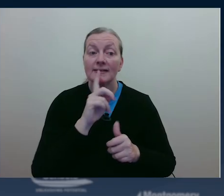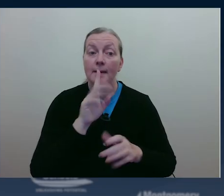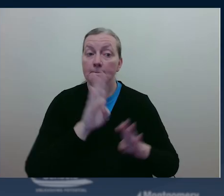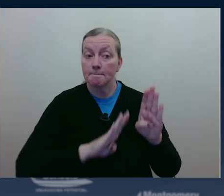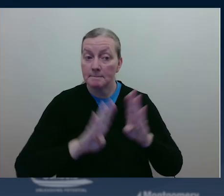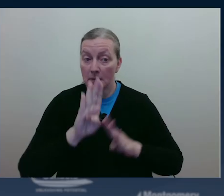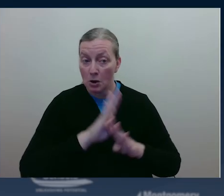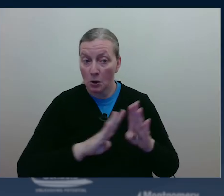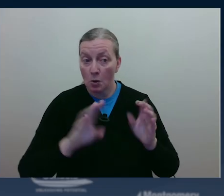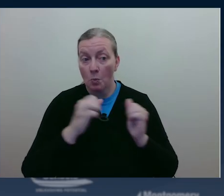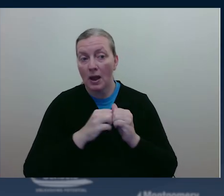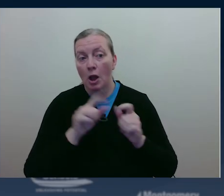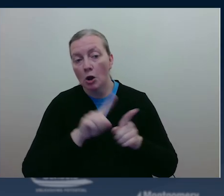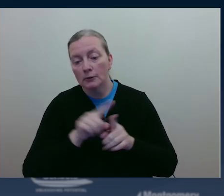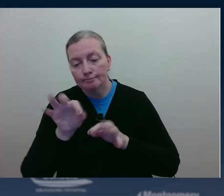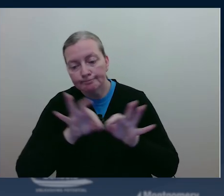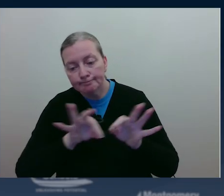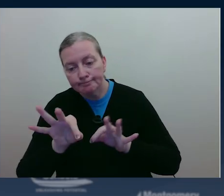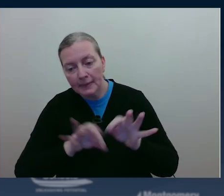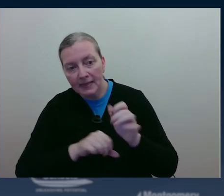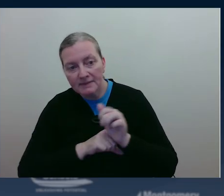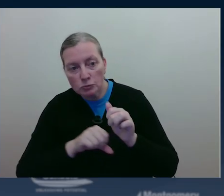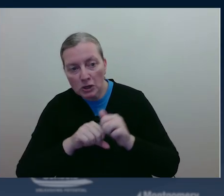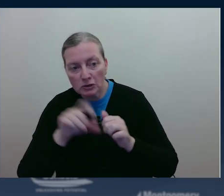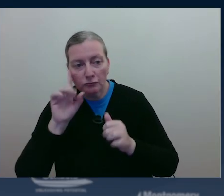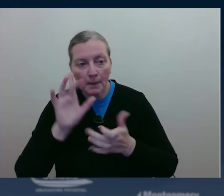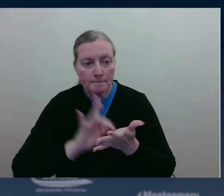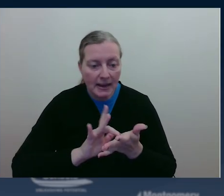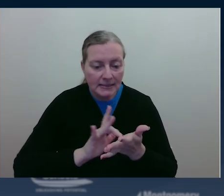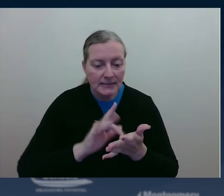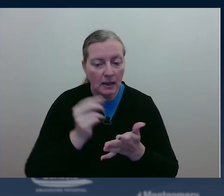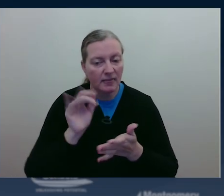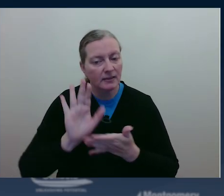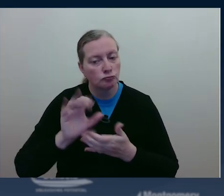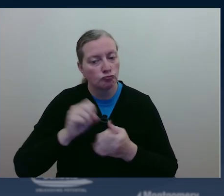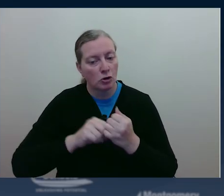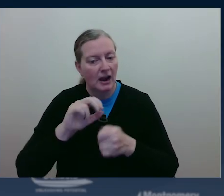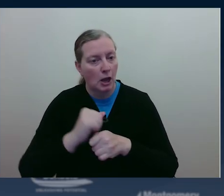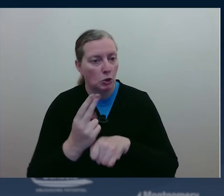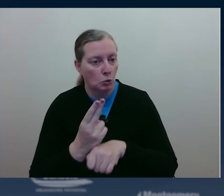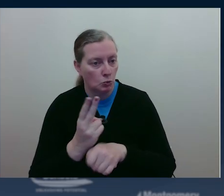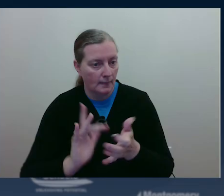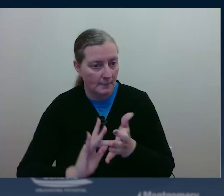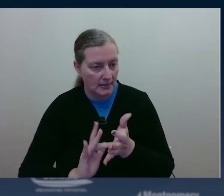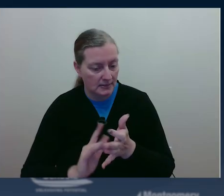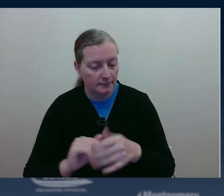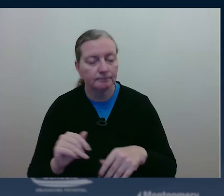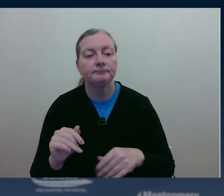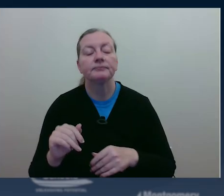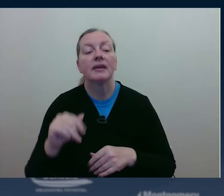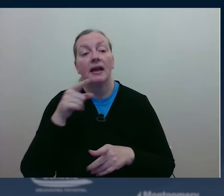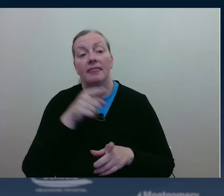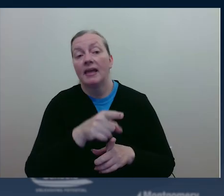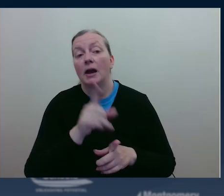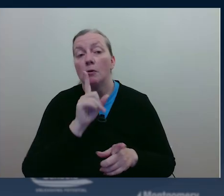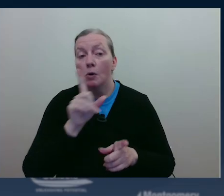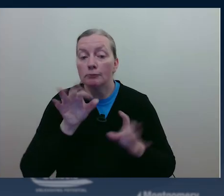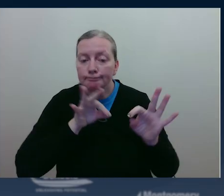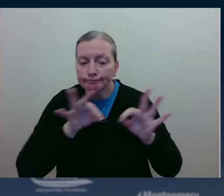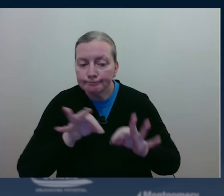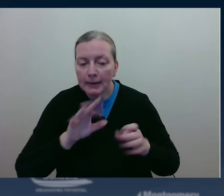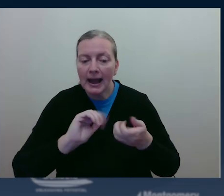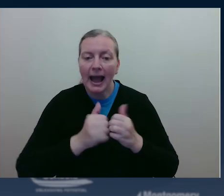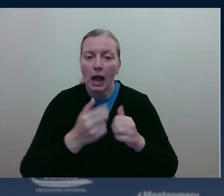medicine and structure. This, we believe, will provide students with the foundational skills